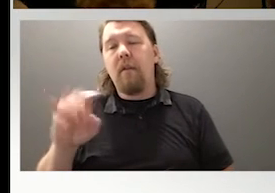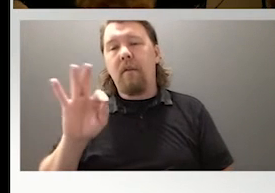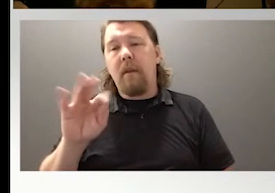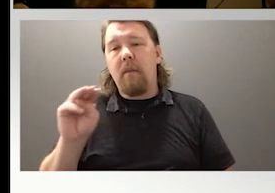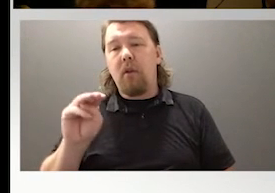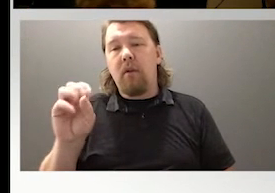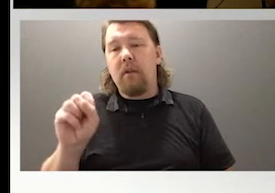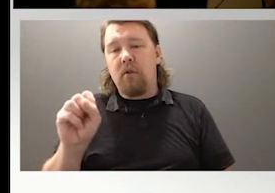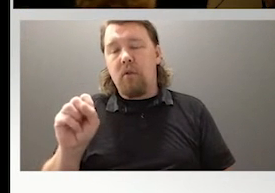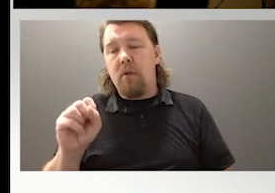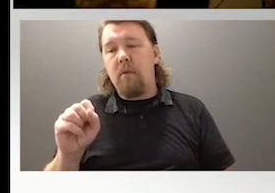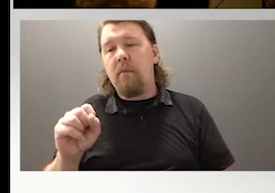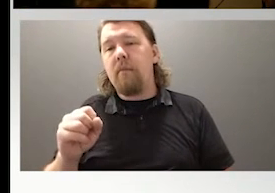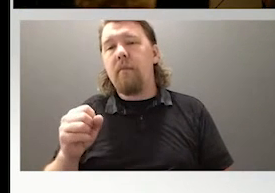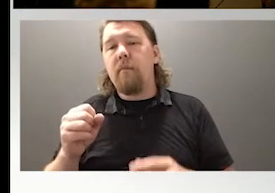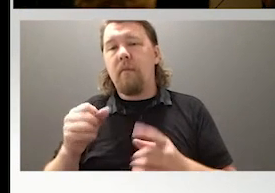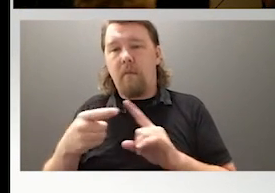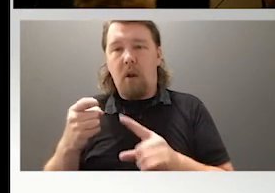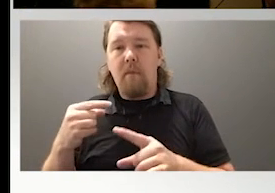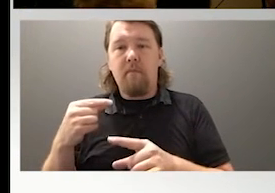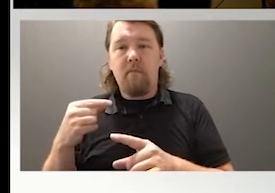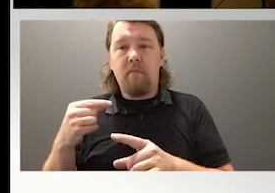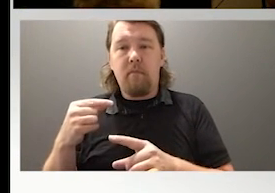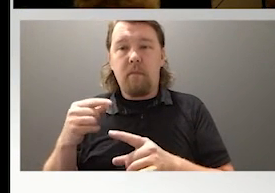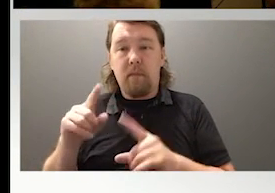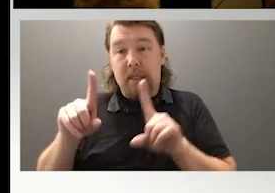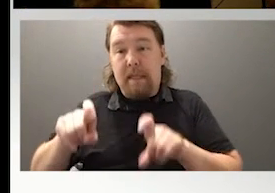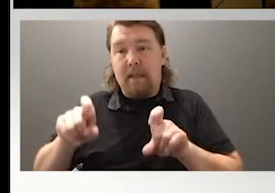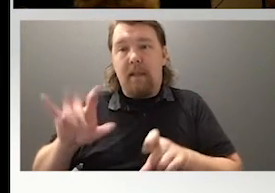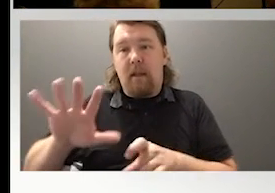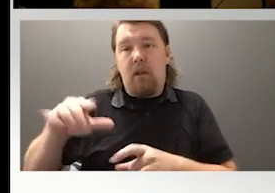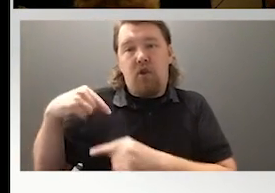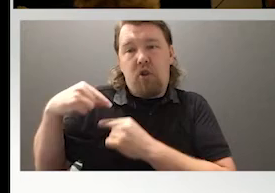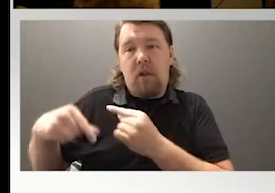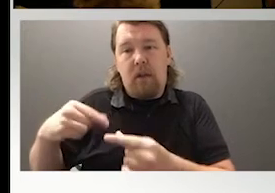Phelan-McDermid syndrome as derived from genetic testing.